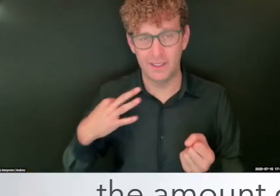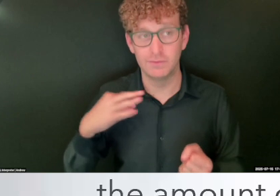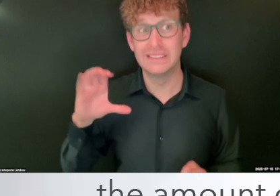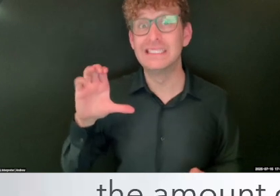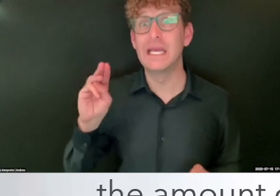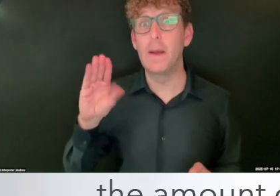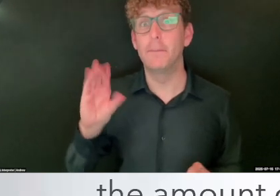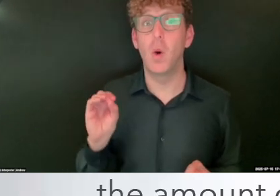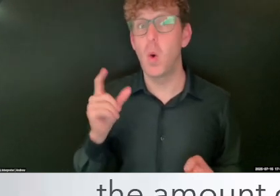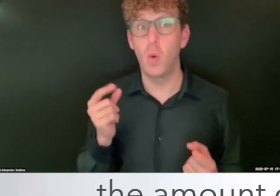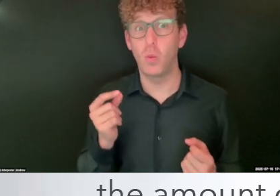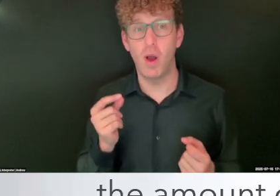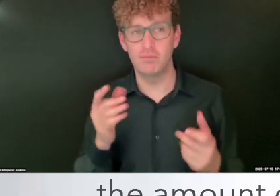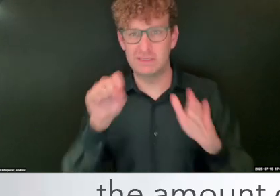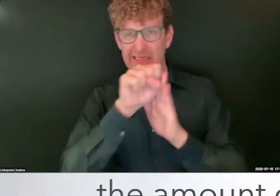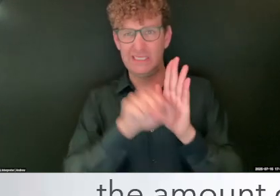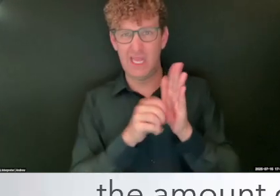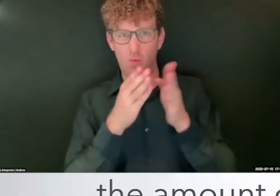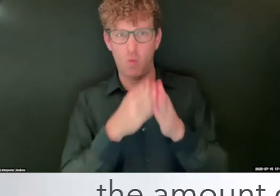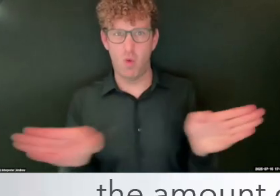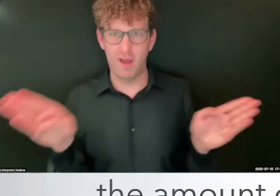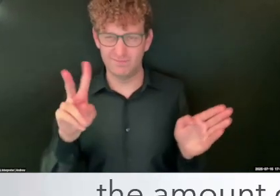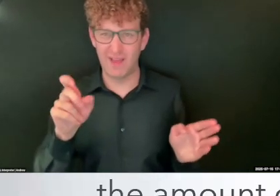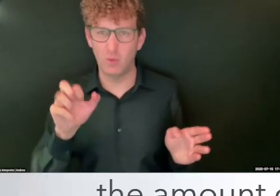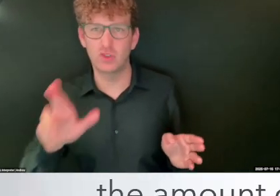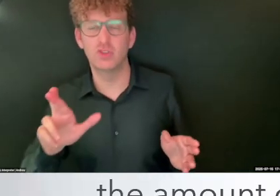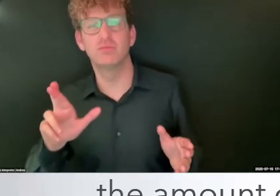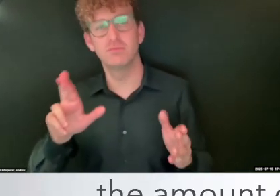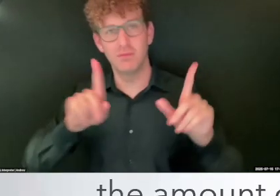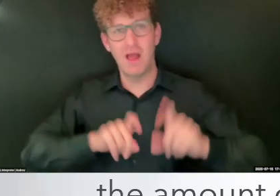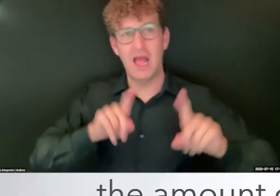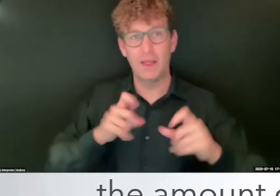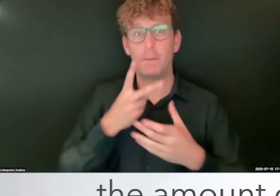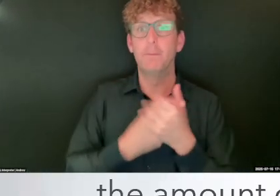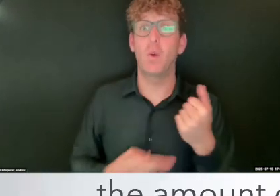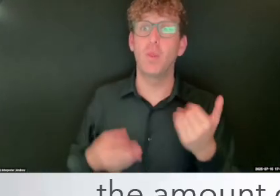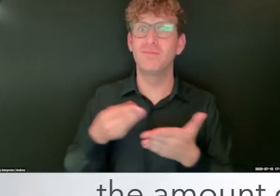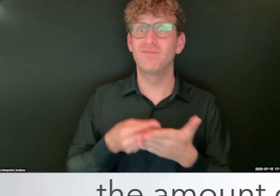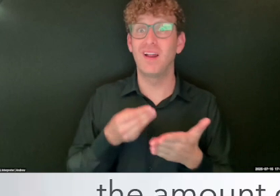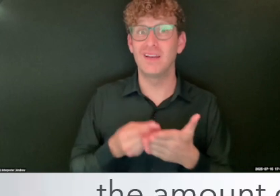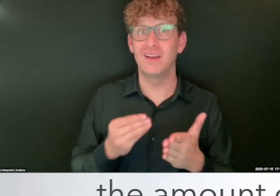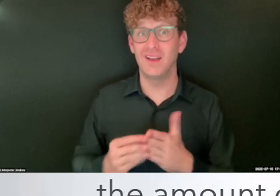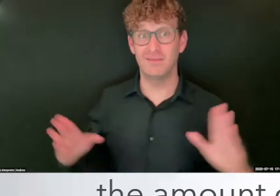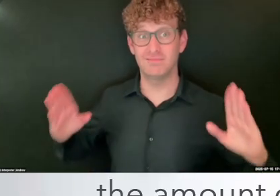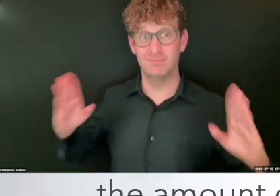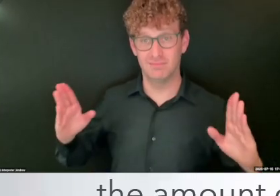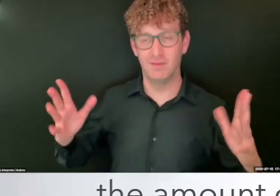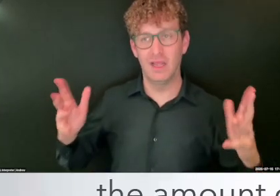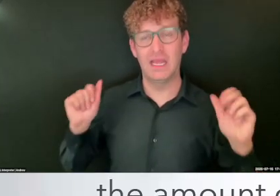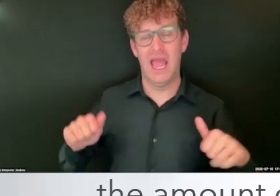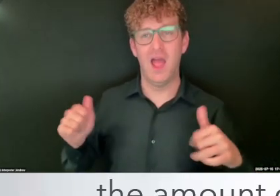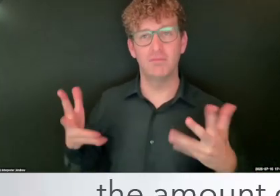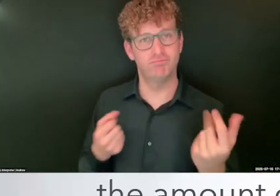voucher pilot, both funding windows 1 and 2 have been able to fund more projects, but demand continues to outpace the